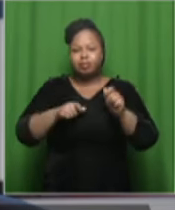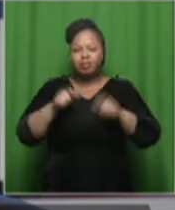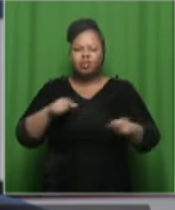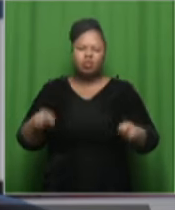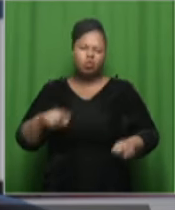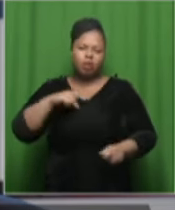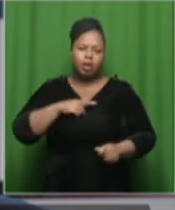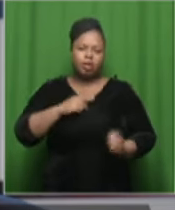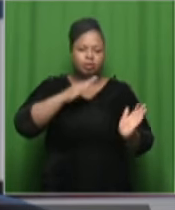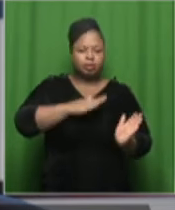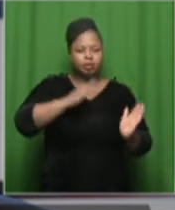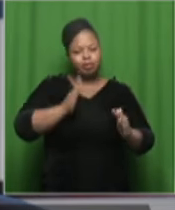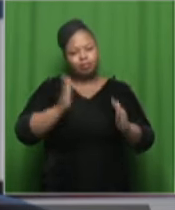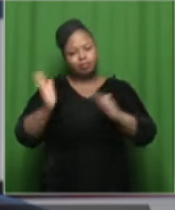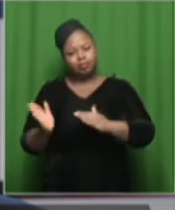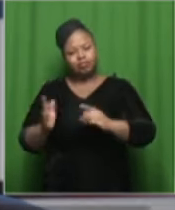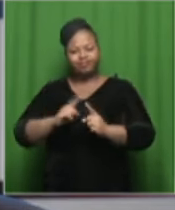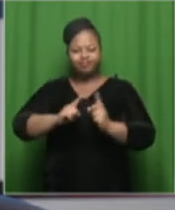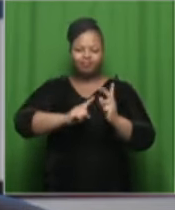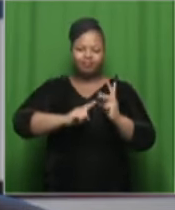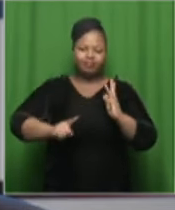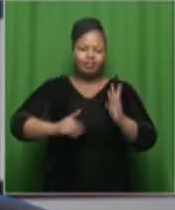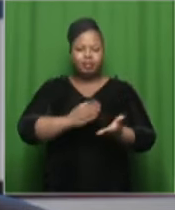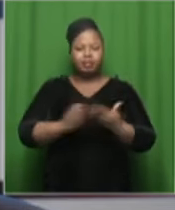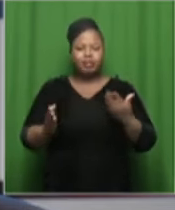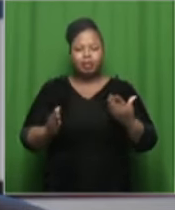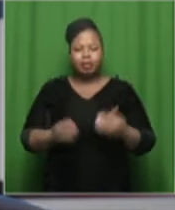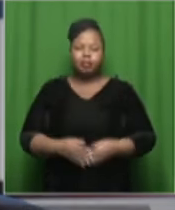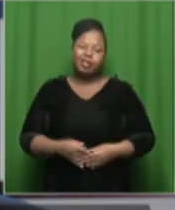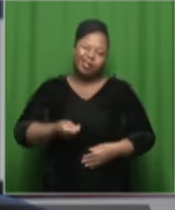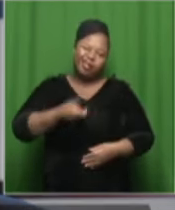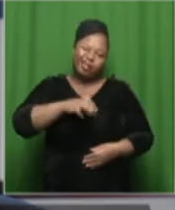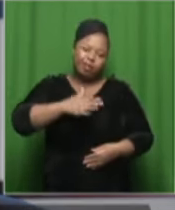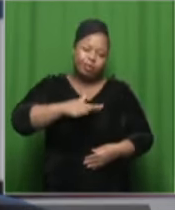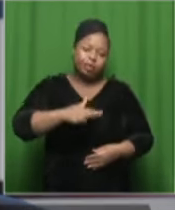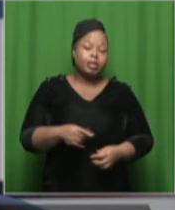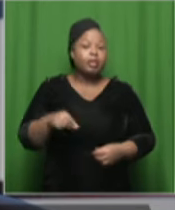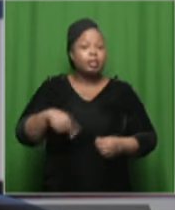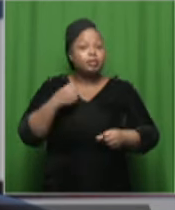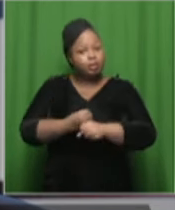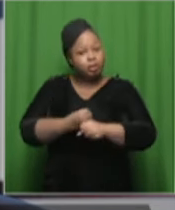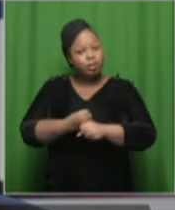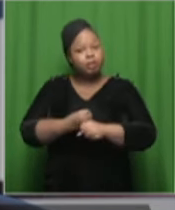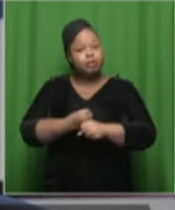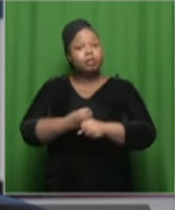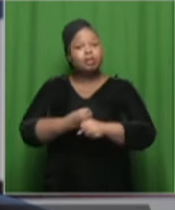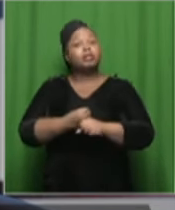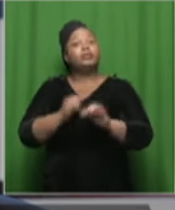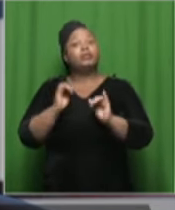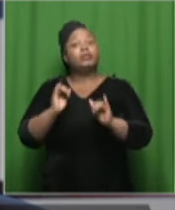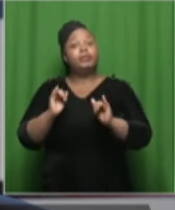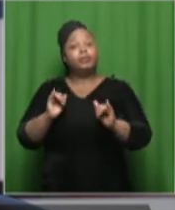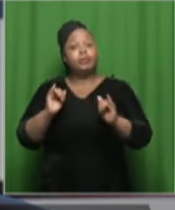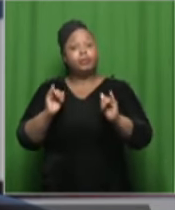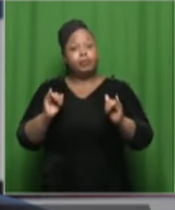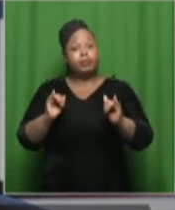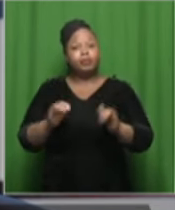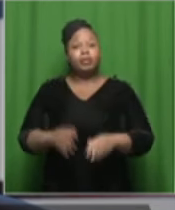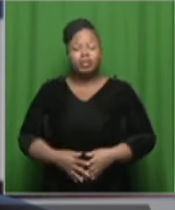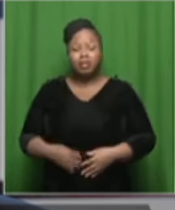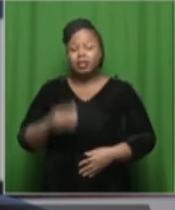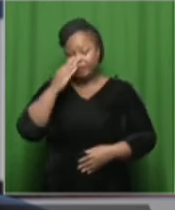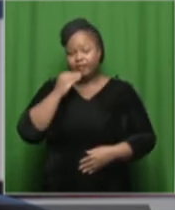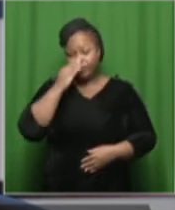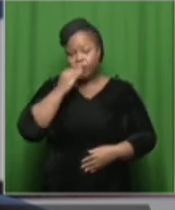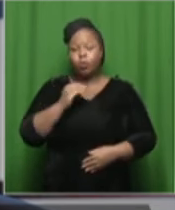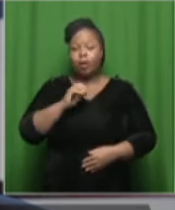flu season varies. So some years we'll have a mild flu season. This year we're having what appears to be particularly aggressive influenza